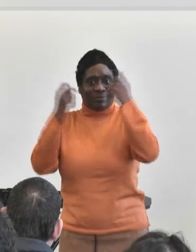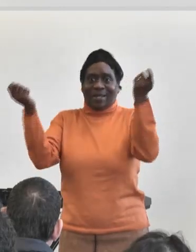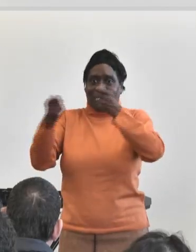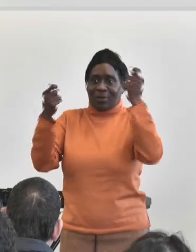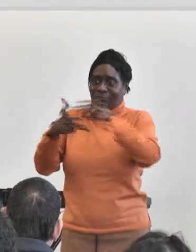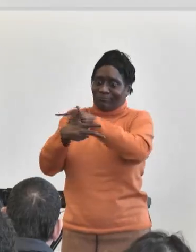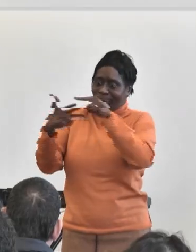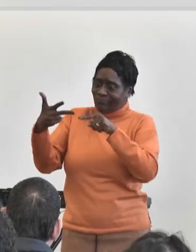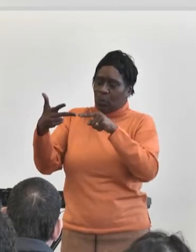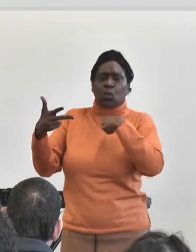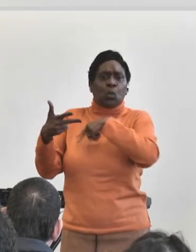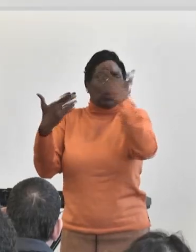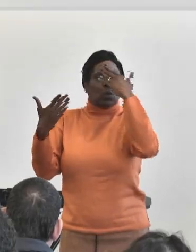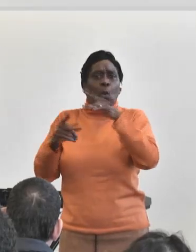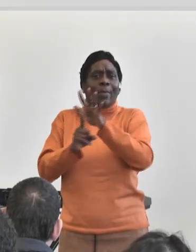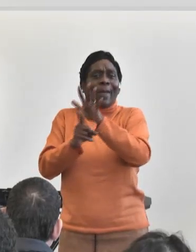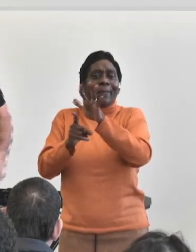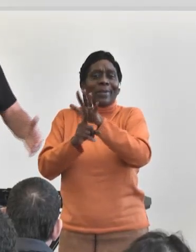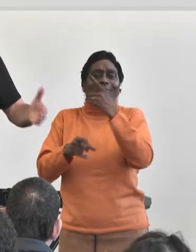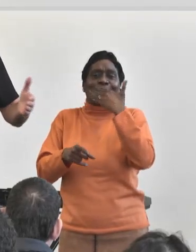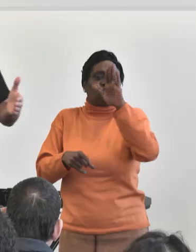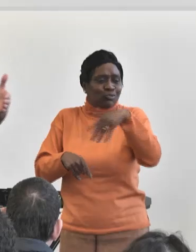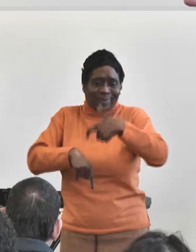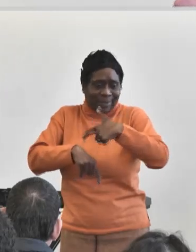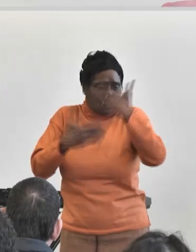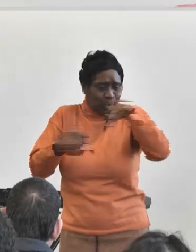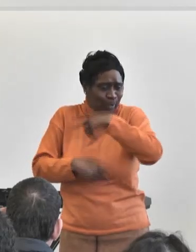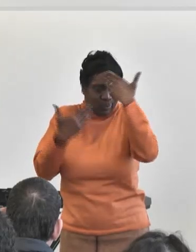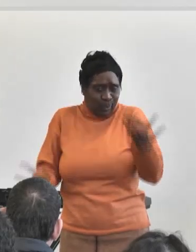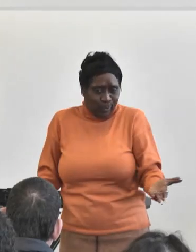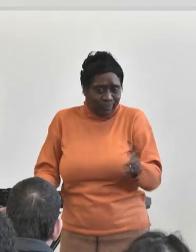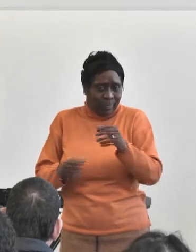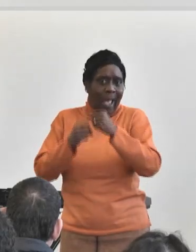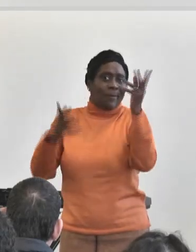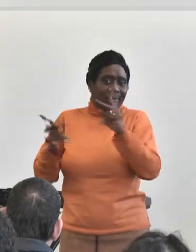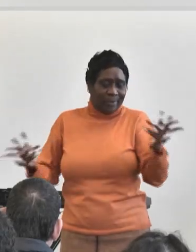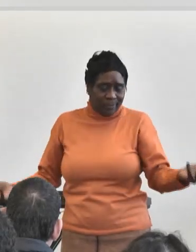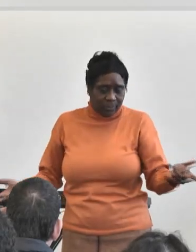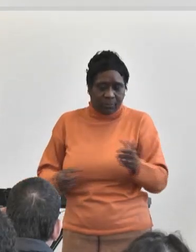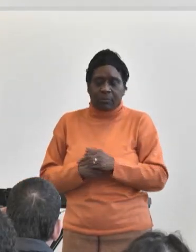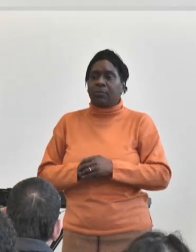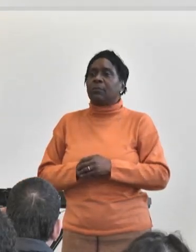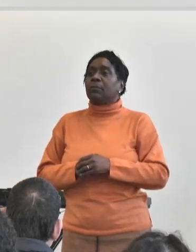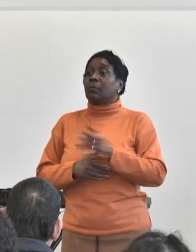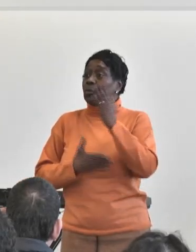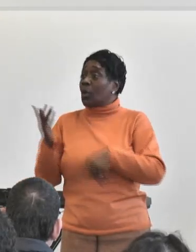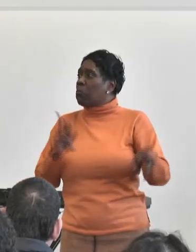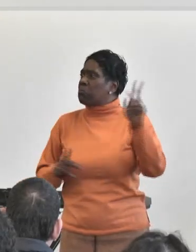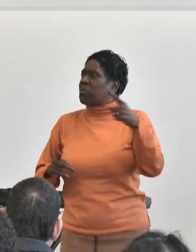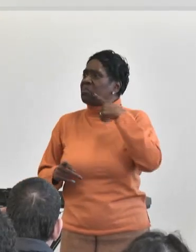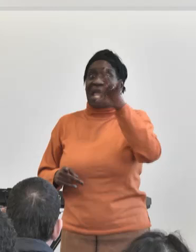festejos. So we don't know the population of Jerusalem at that time. La verdad no sabemos la población de Jerusalén en ese tiempo. But some people say